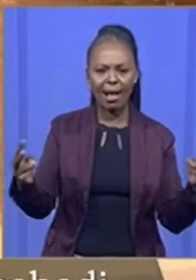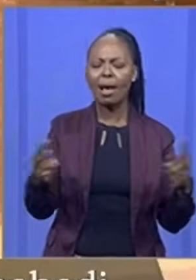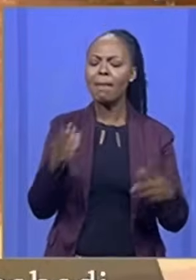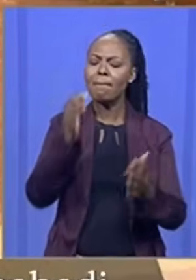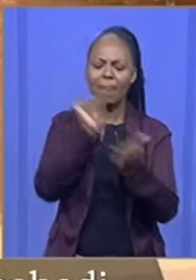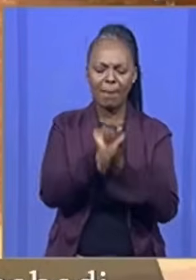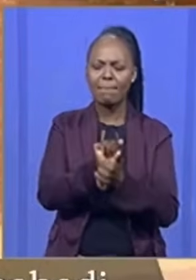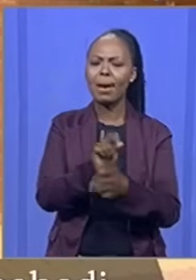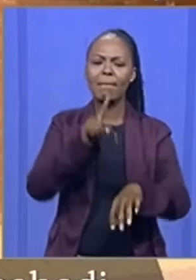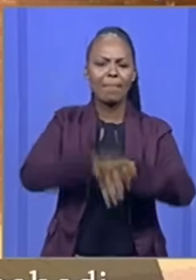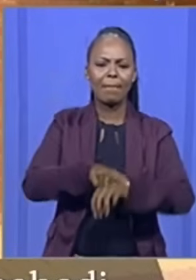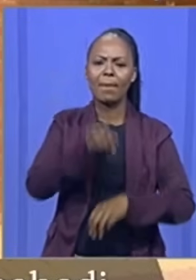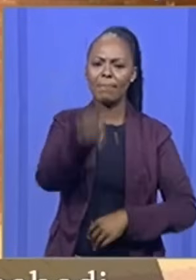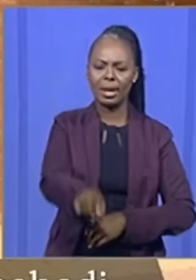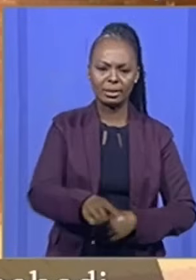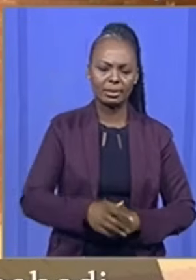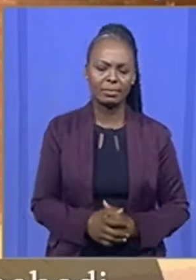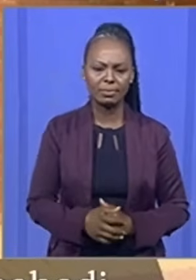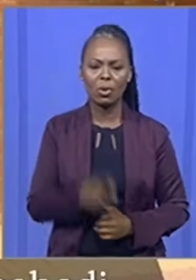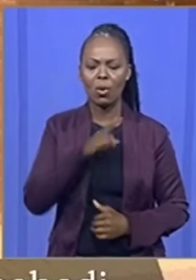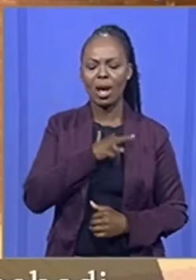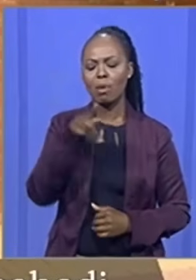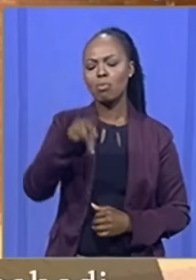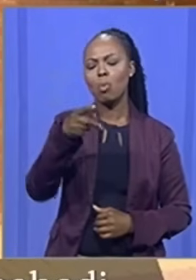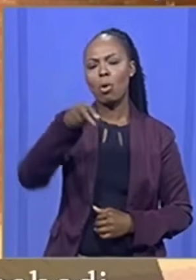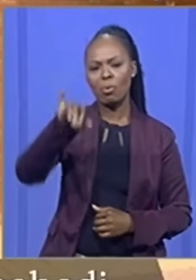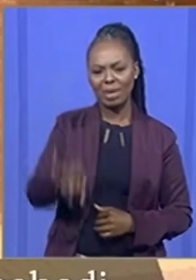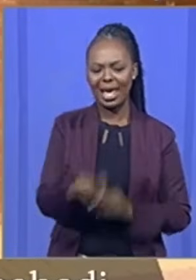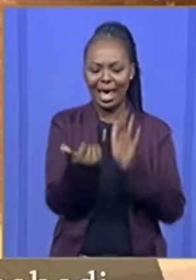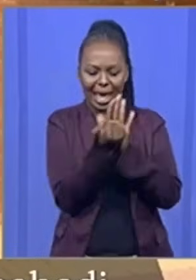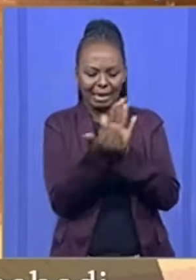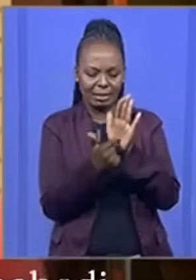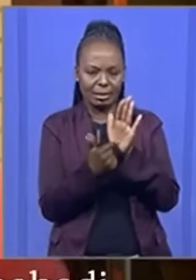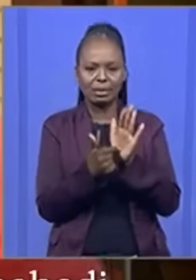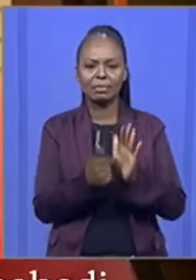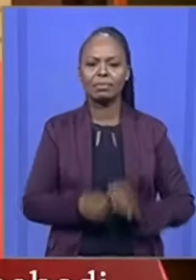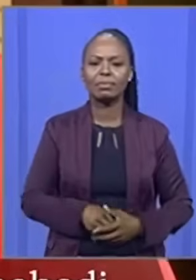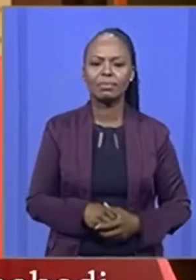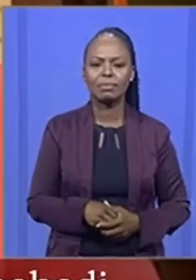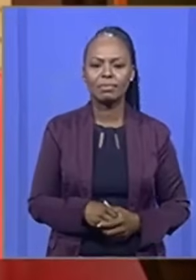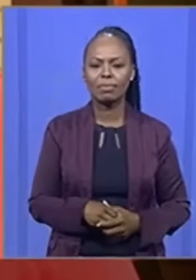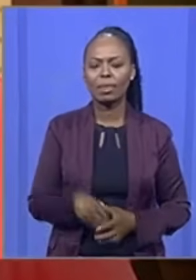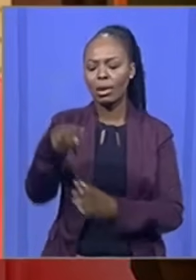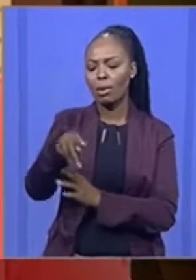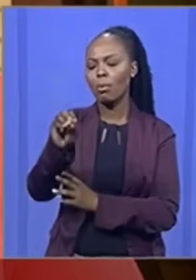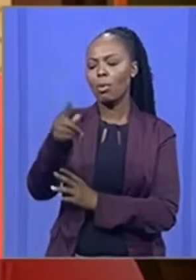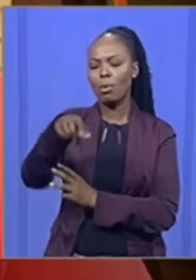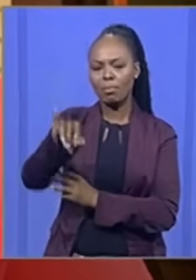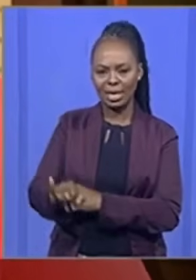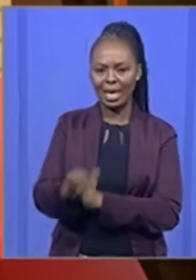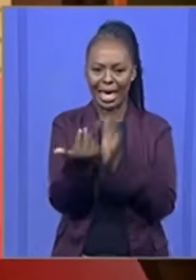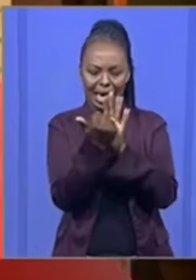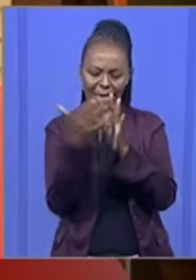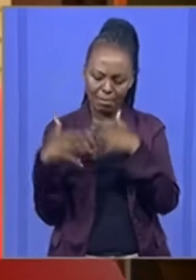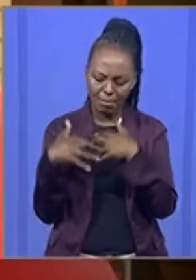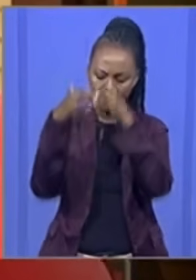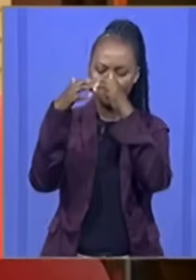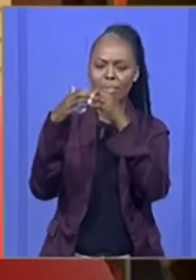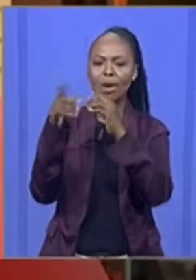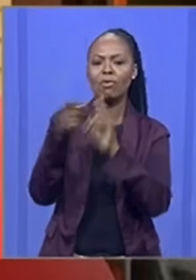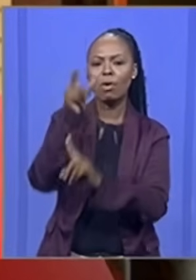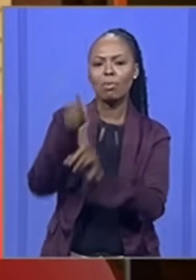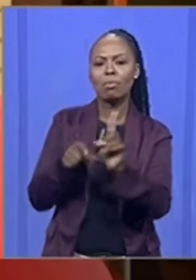tshwarwa go ya ka molao wa tshireletso ya tshedimosetso ya private Poppy Act. The Poppy Act was brought into effect by our Honorable